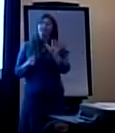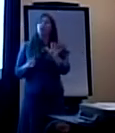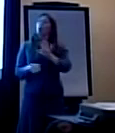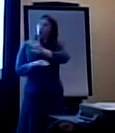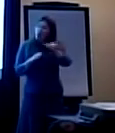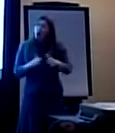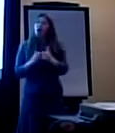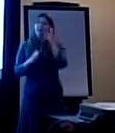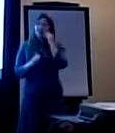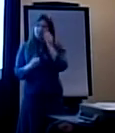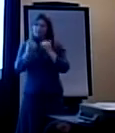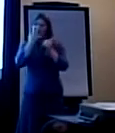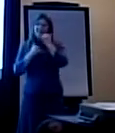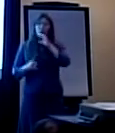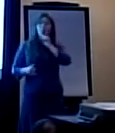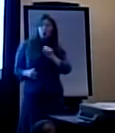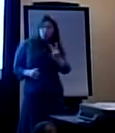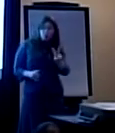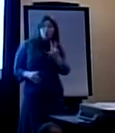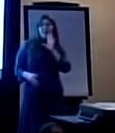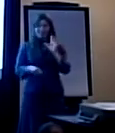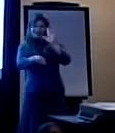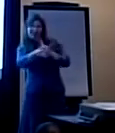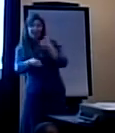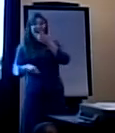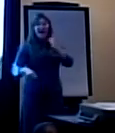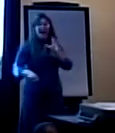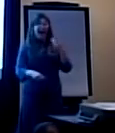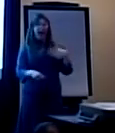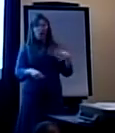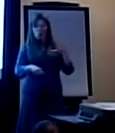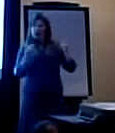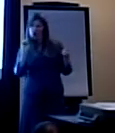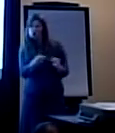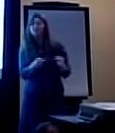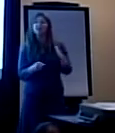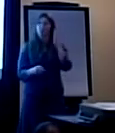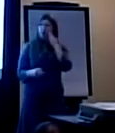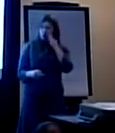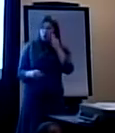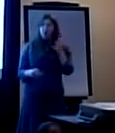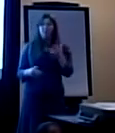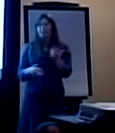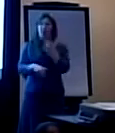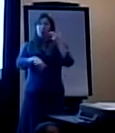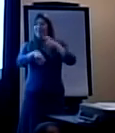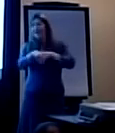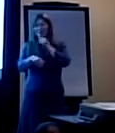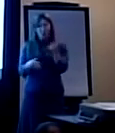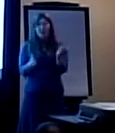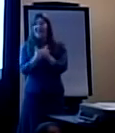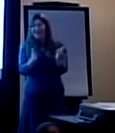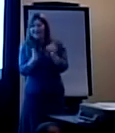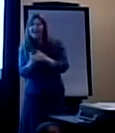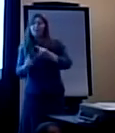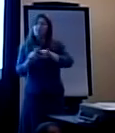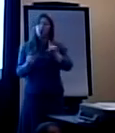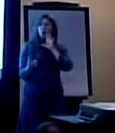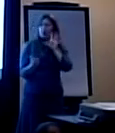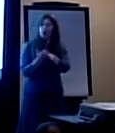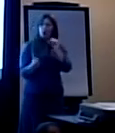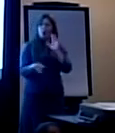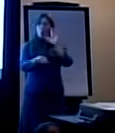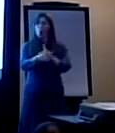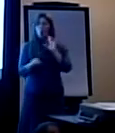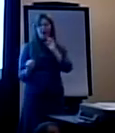the first time we were two and we touched the hot stove and went, ow. We're not Homer, we don't do it three times. We learn.